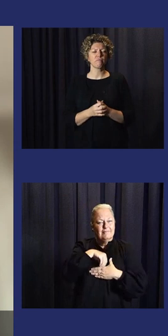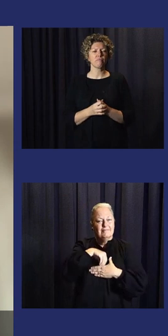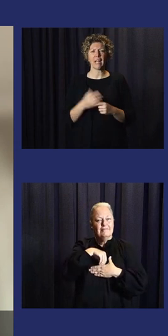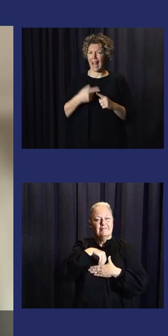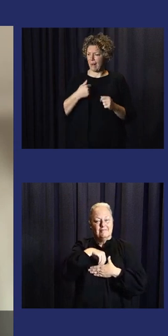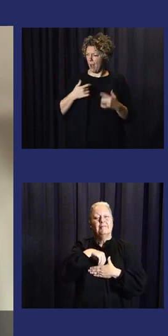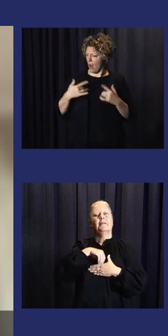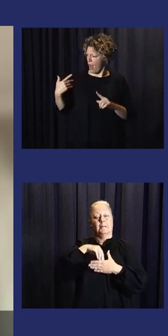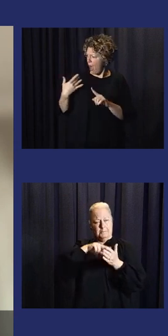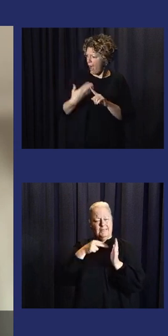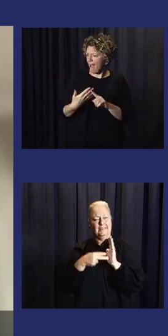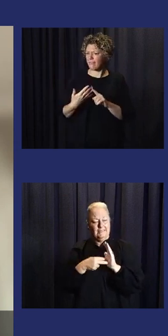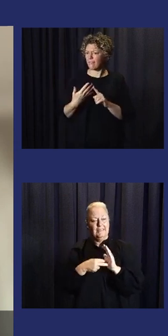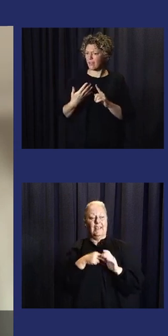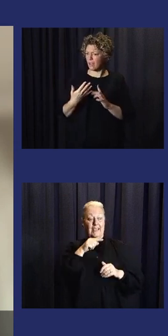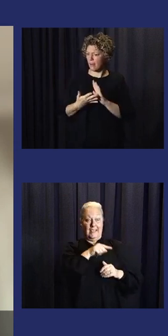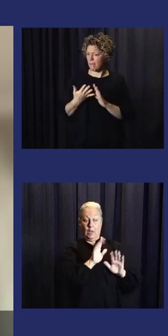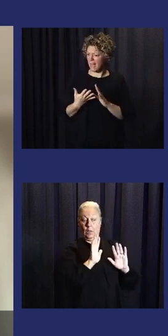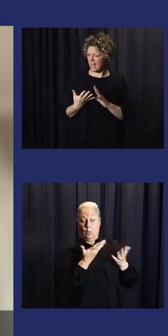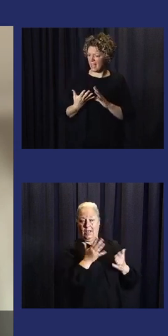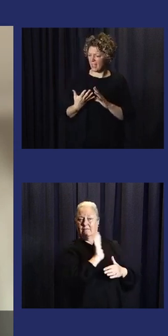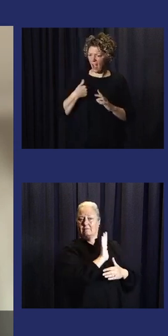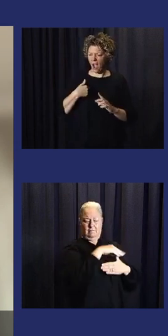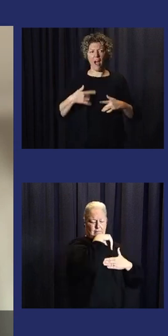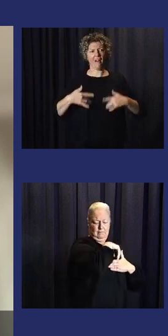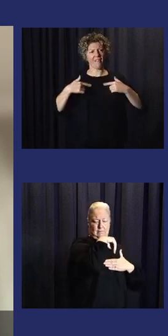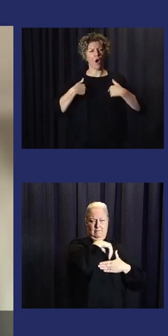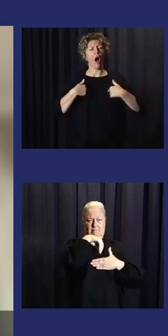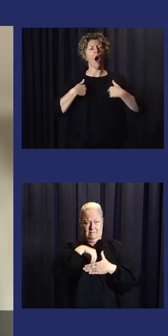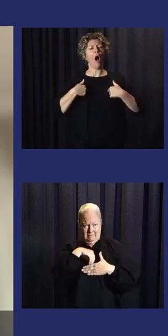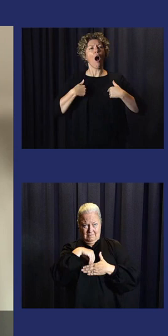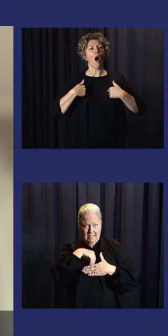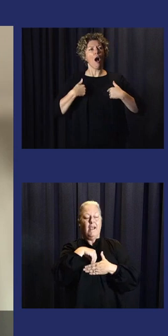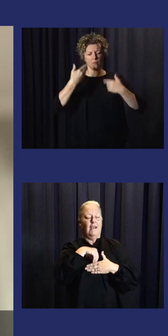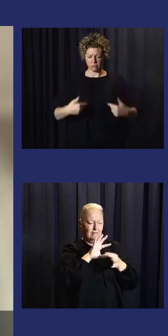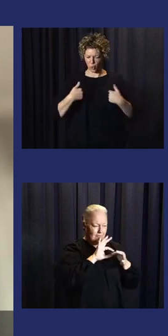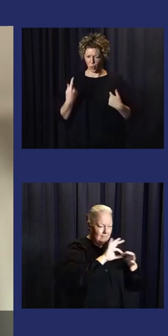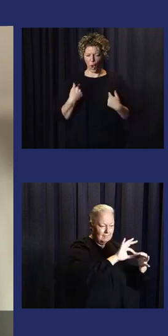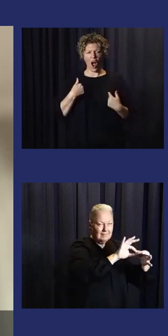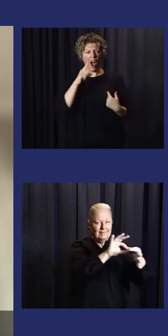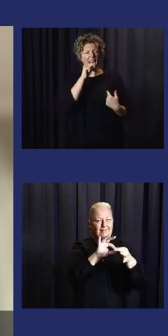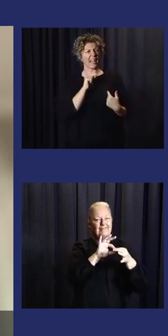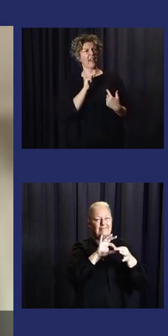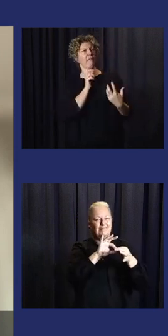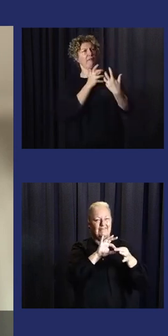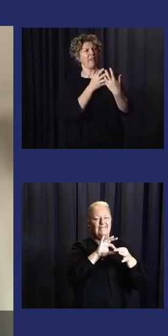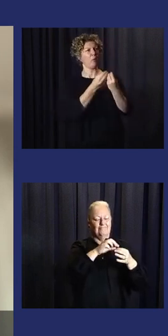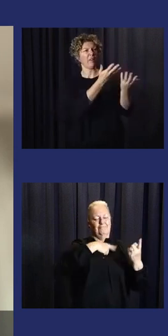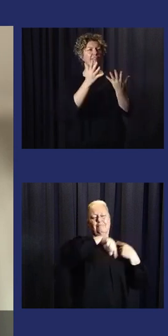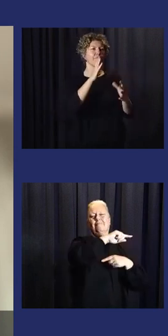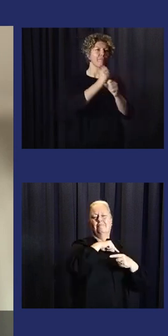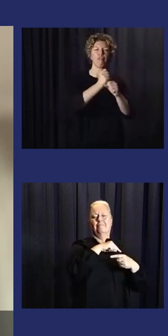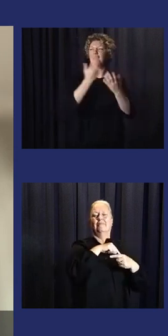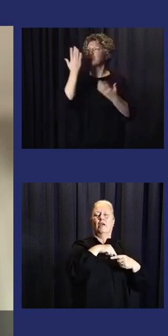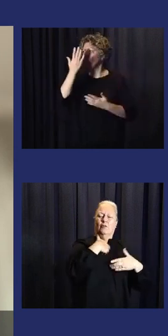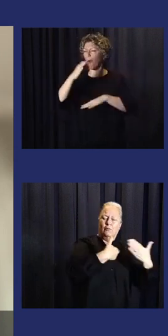experiences that leads to in their dynamic relationship with the social structures around us.